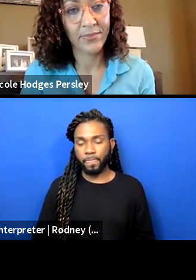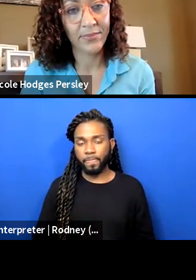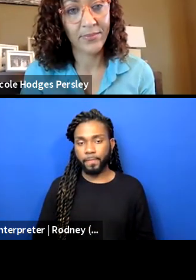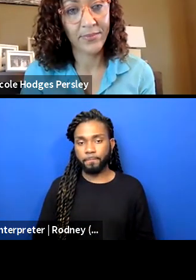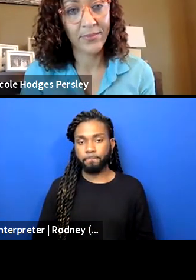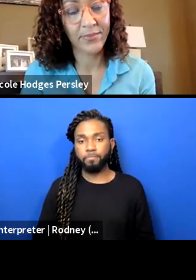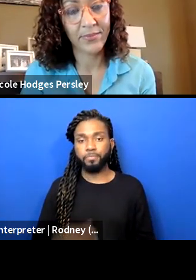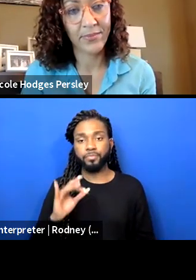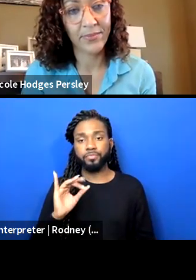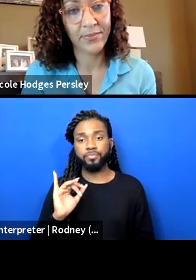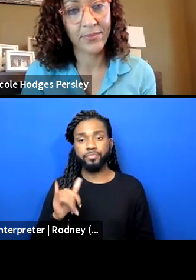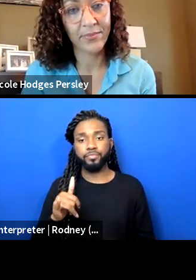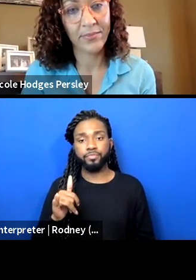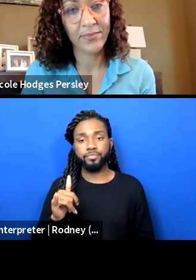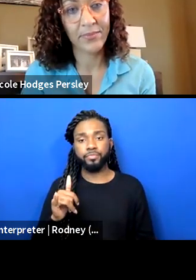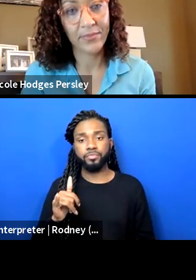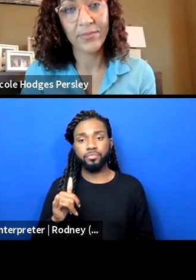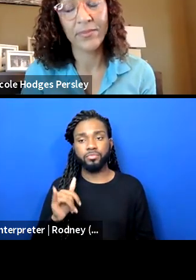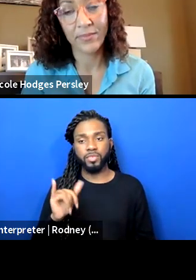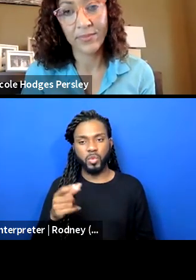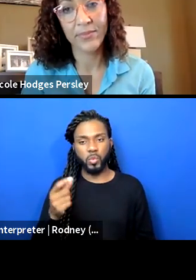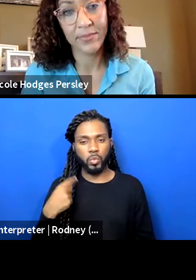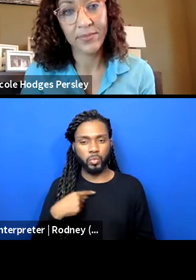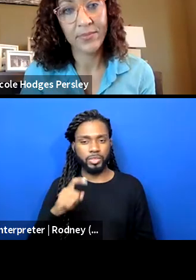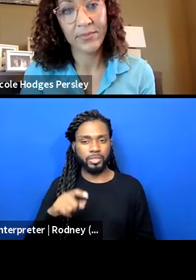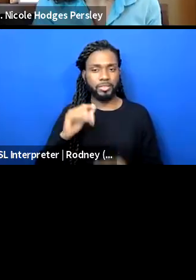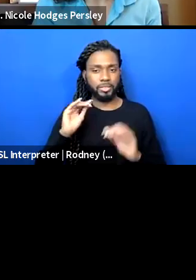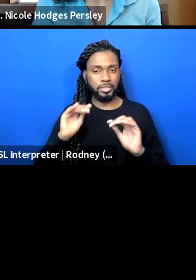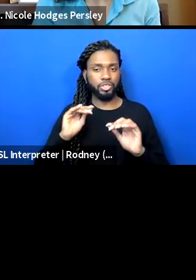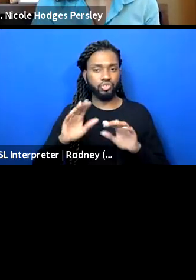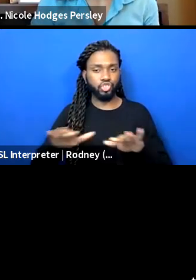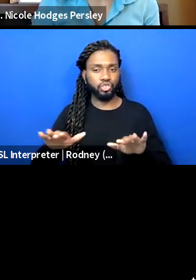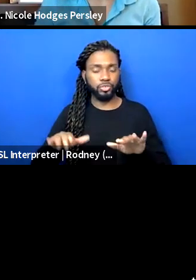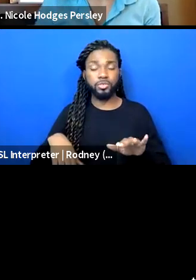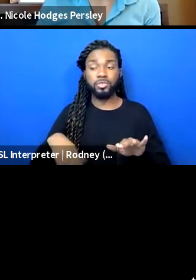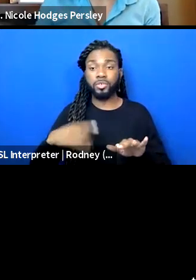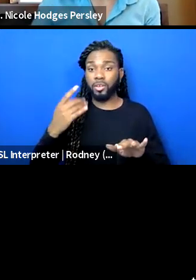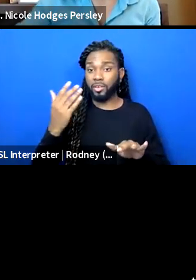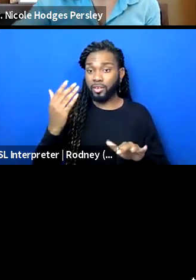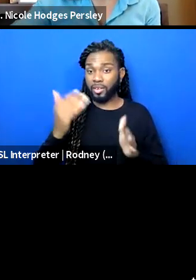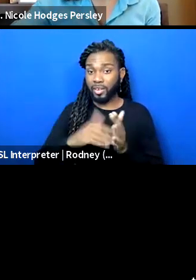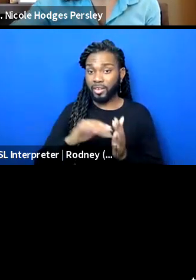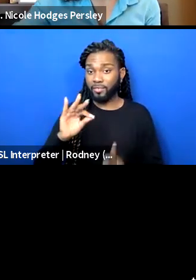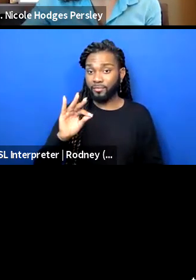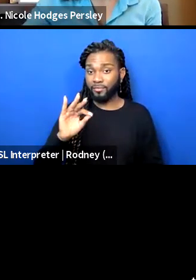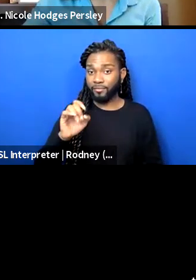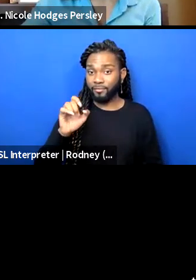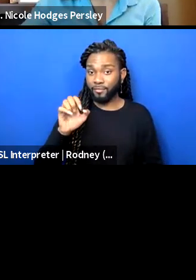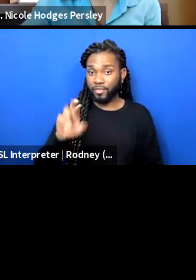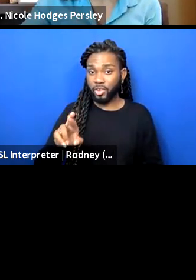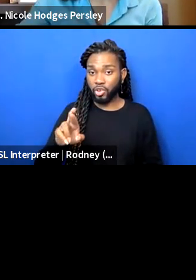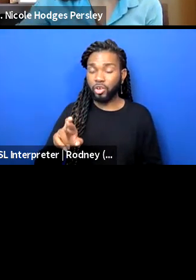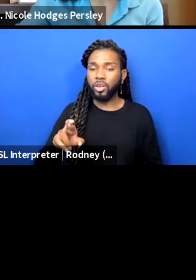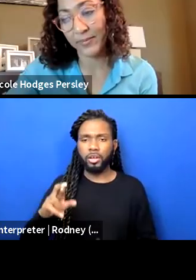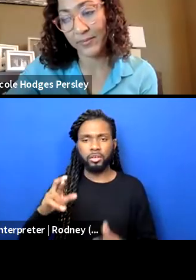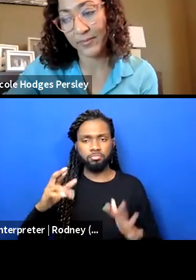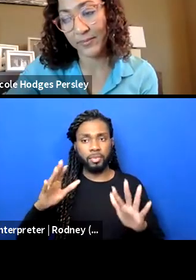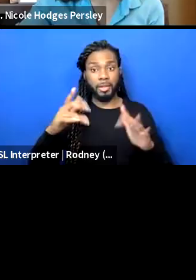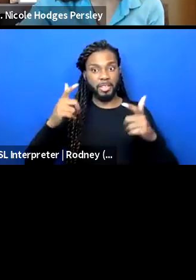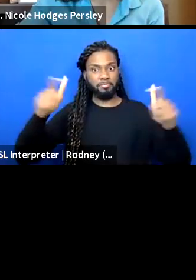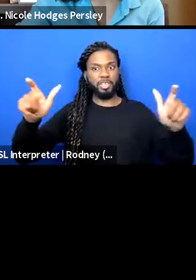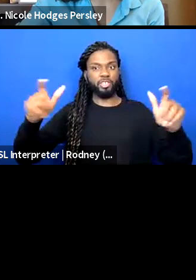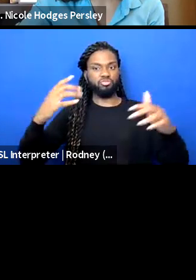that's the thing we have to teach our children. Because if we're talking about fear, I think in addition to like big racism, you